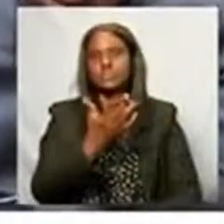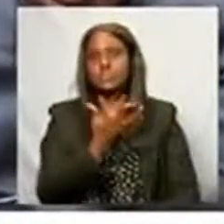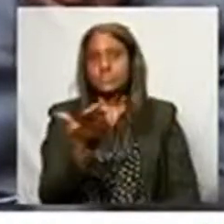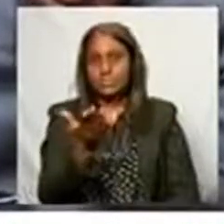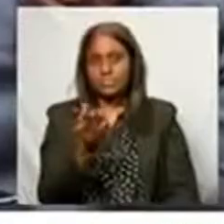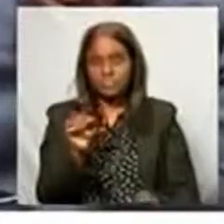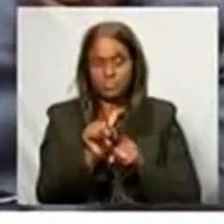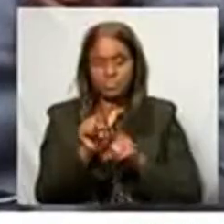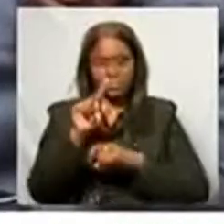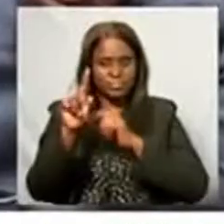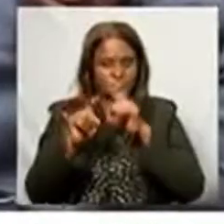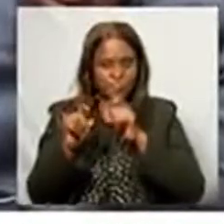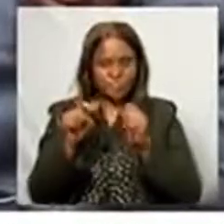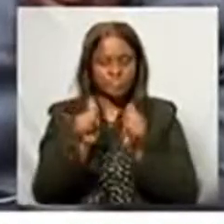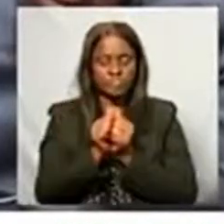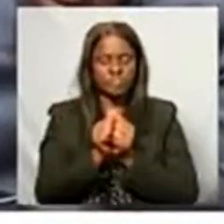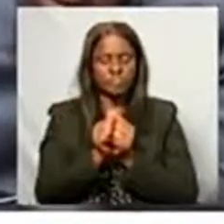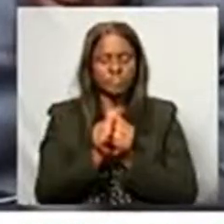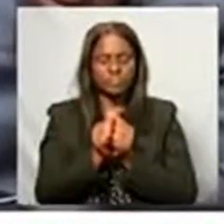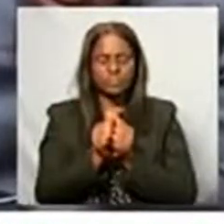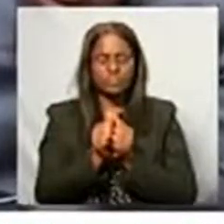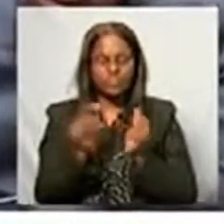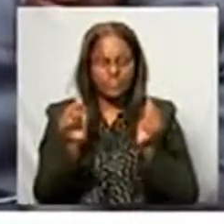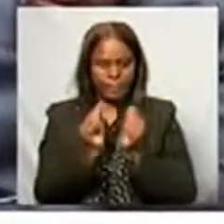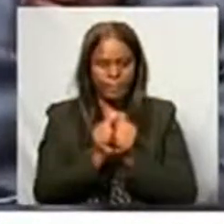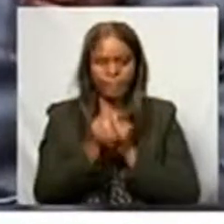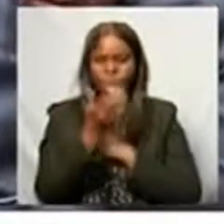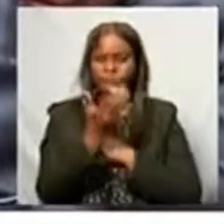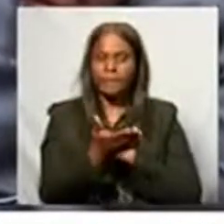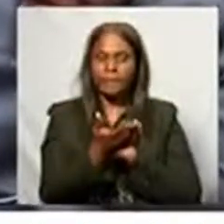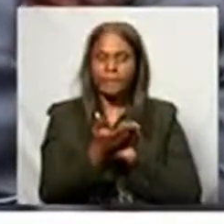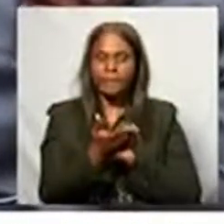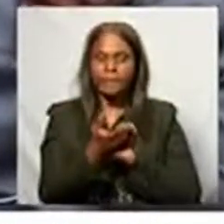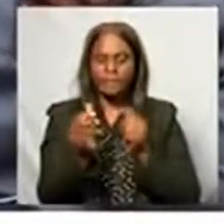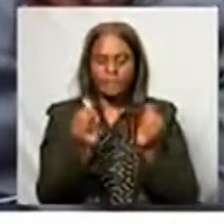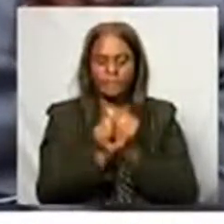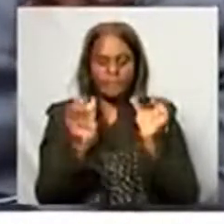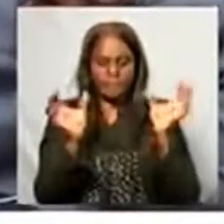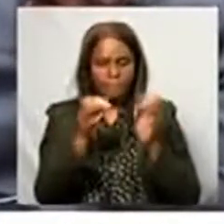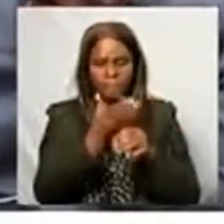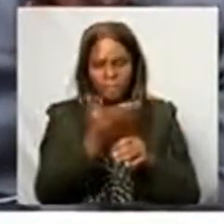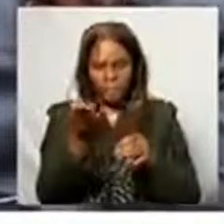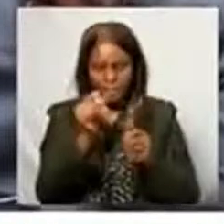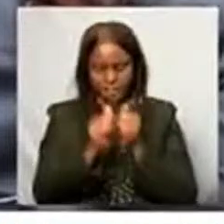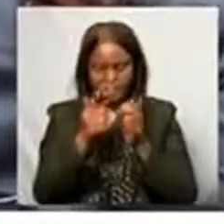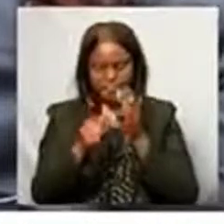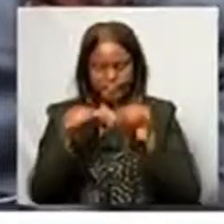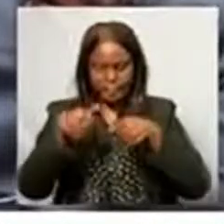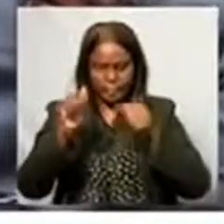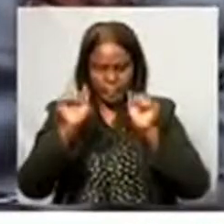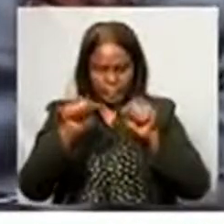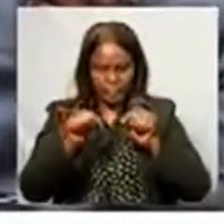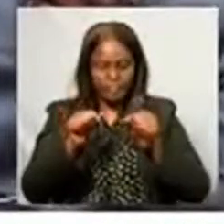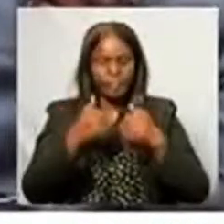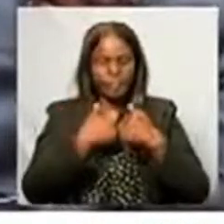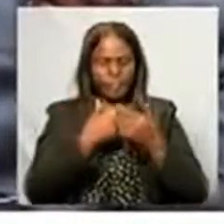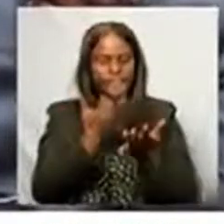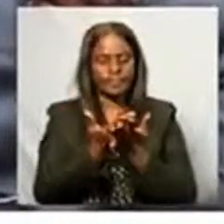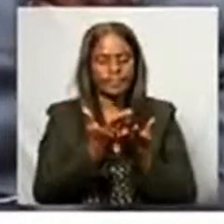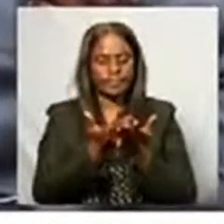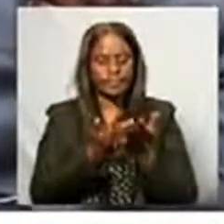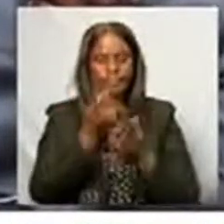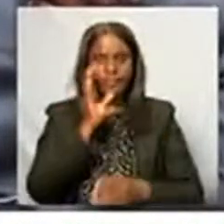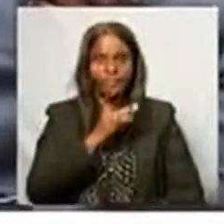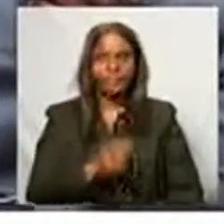and interact with the committee that has ably moved this motion.